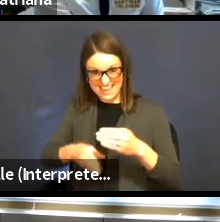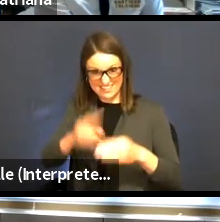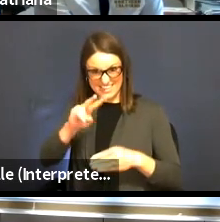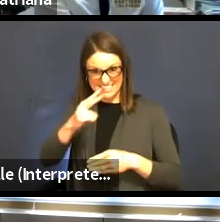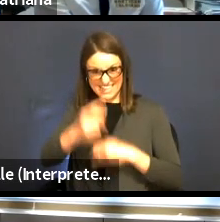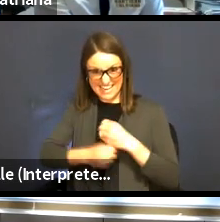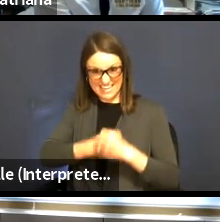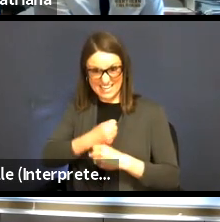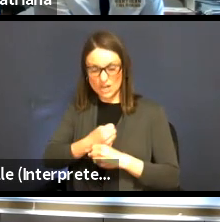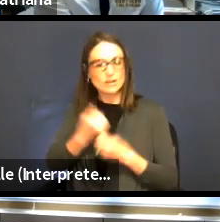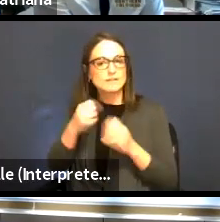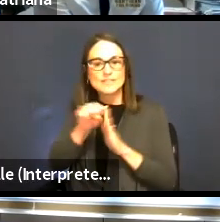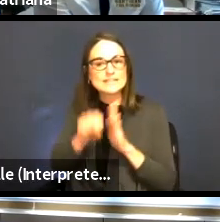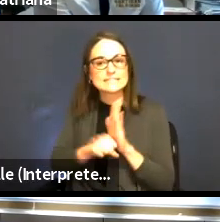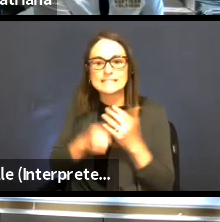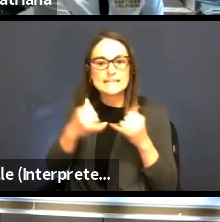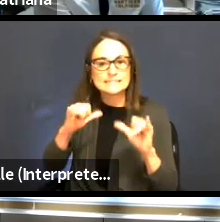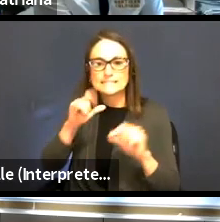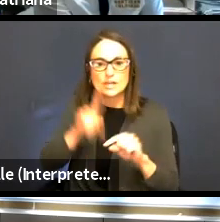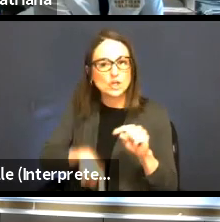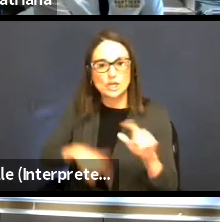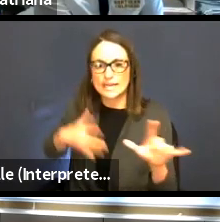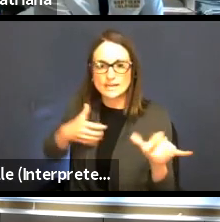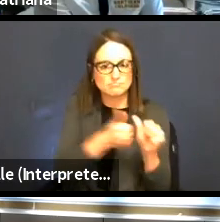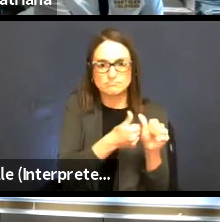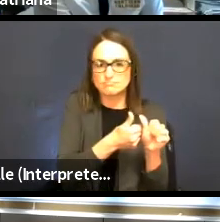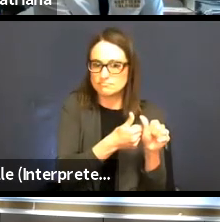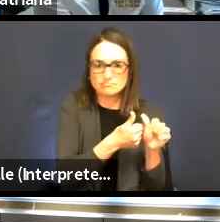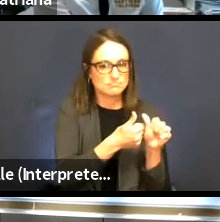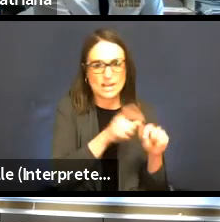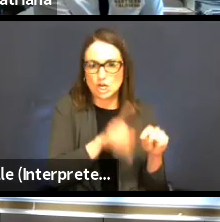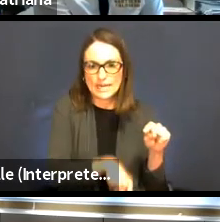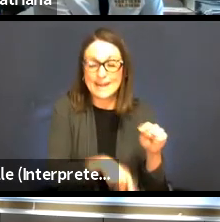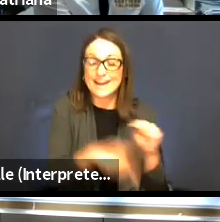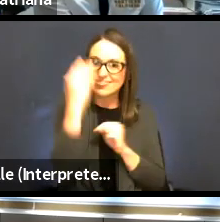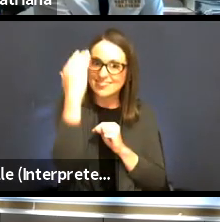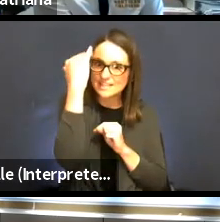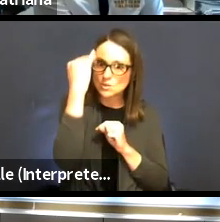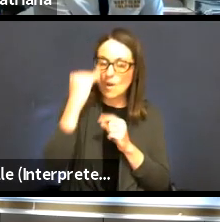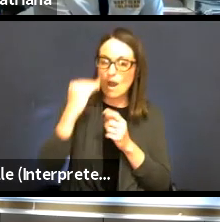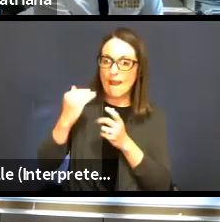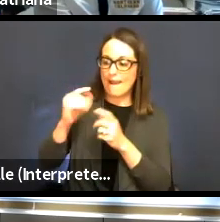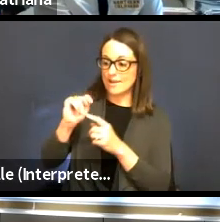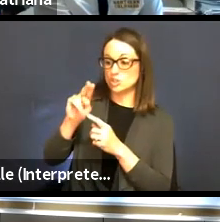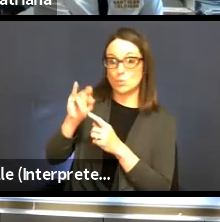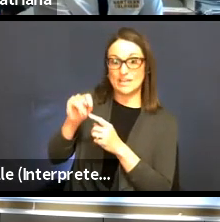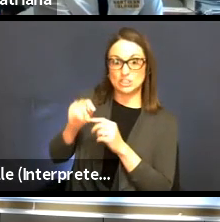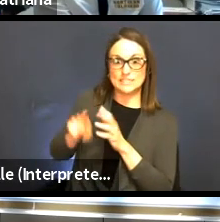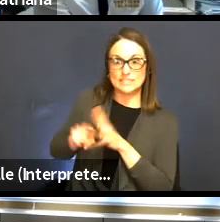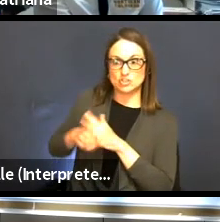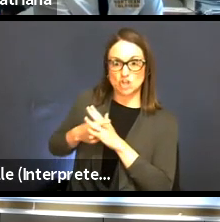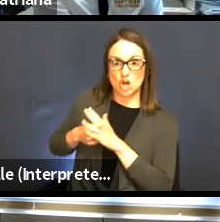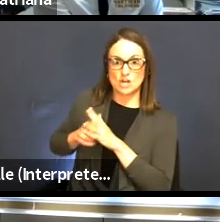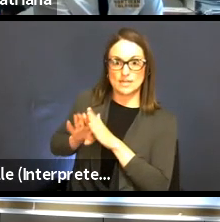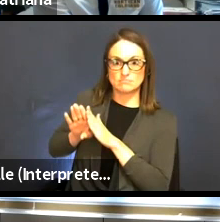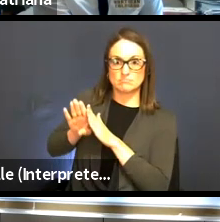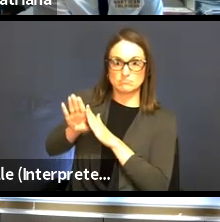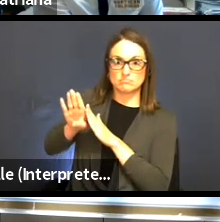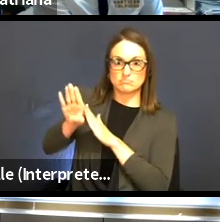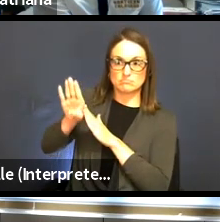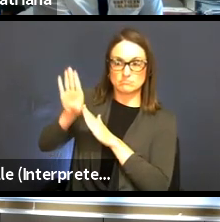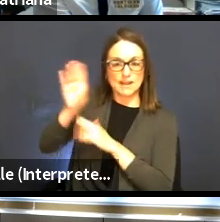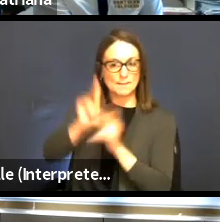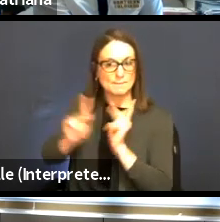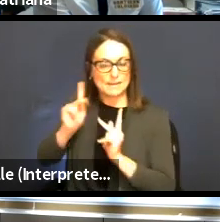state still couldn't make it up. And that's what started the big increase in tuition that everyone railed about after 5 or 6 years